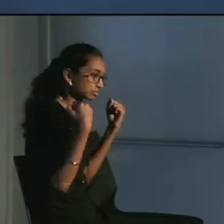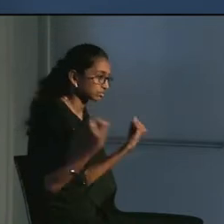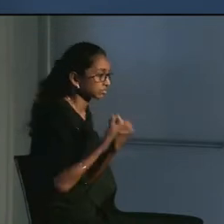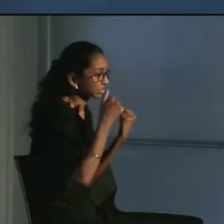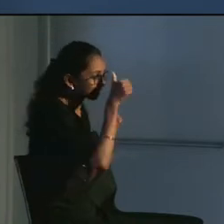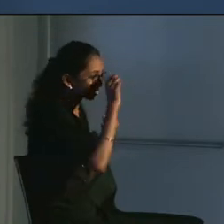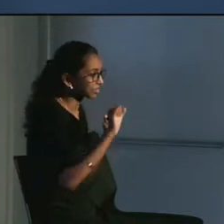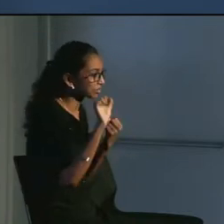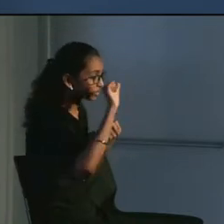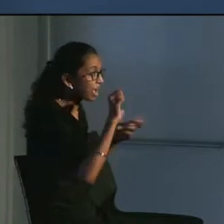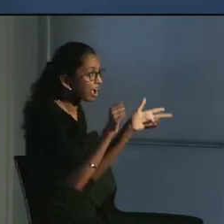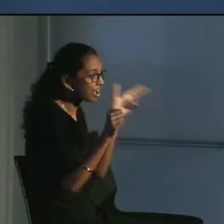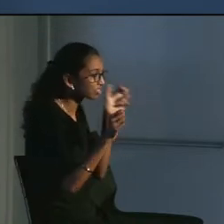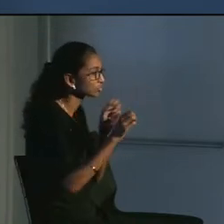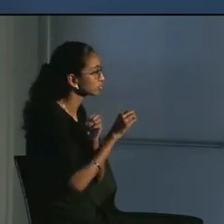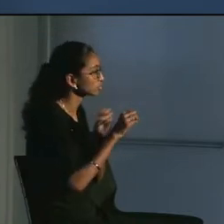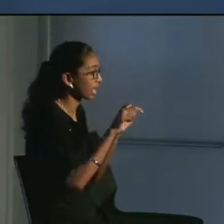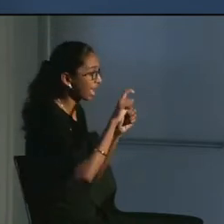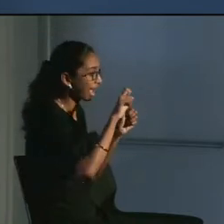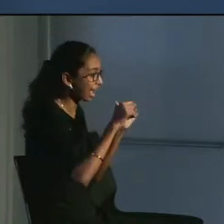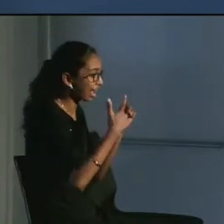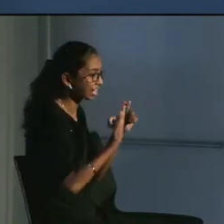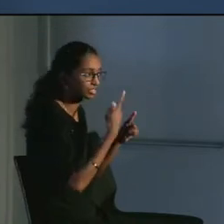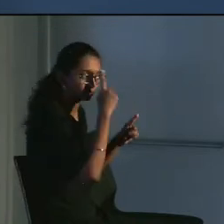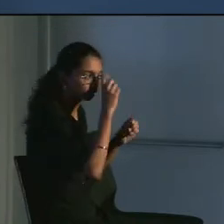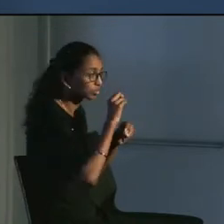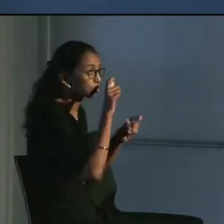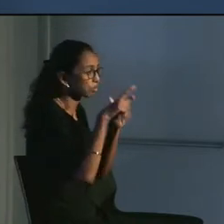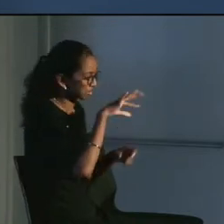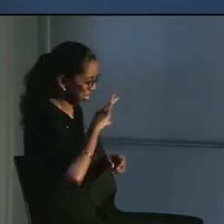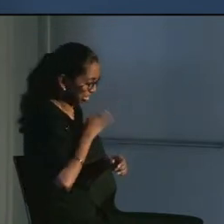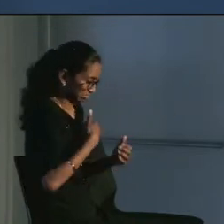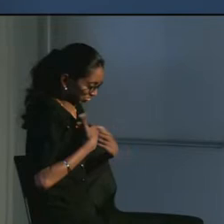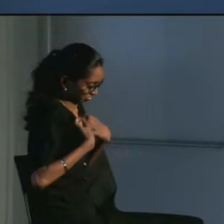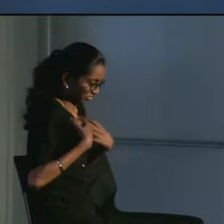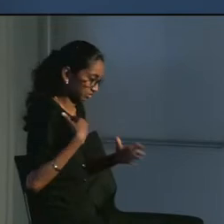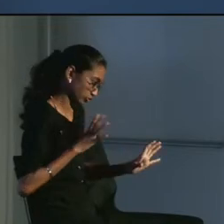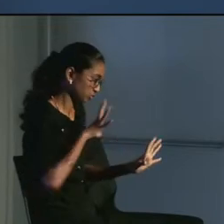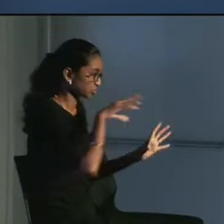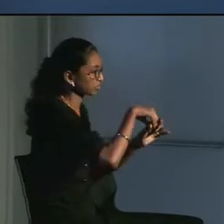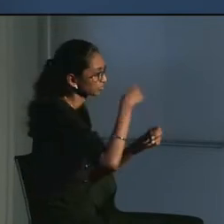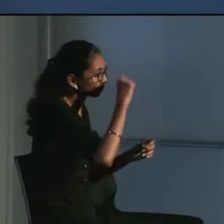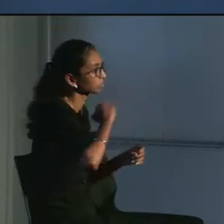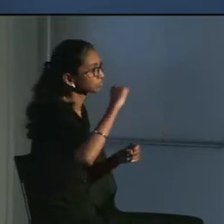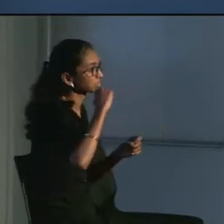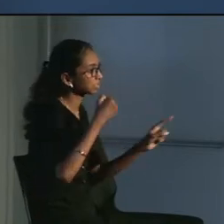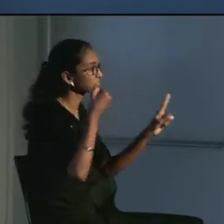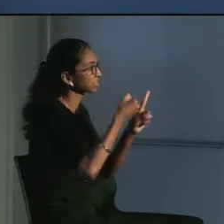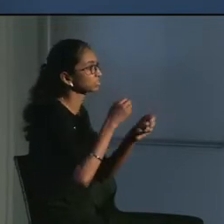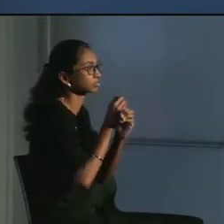had even heard of the act, which had joined in the campaign to fight it.